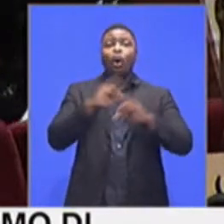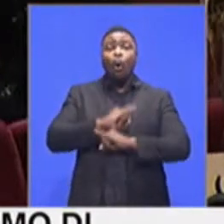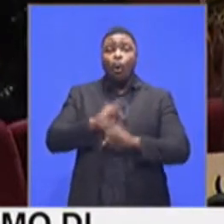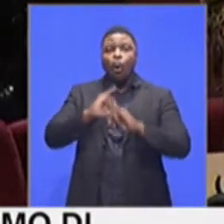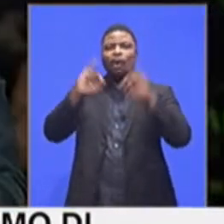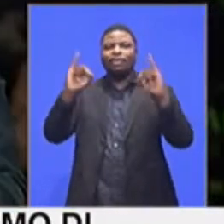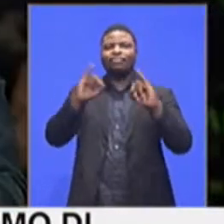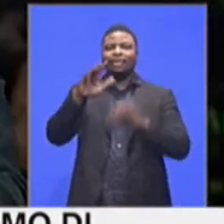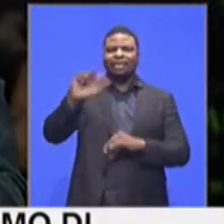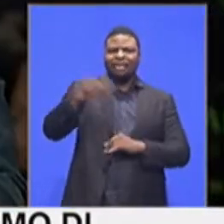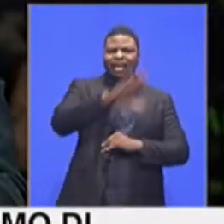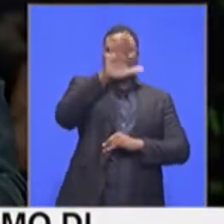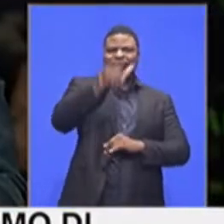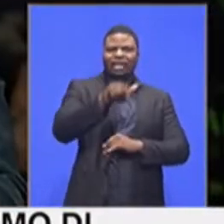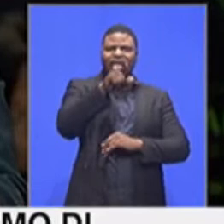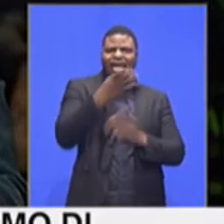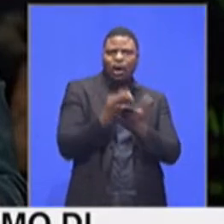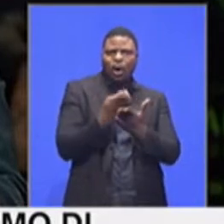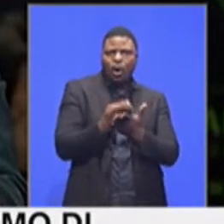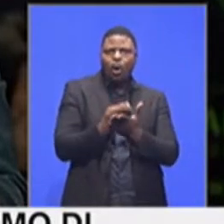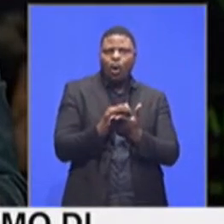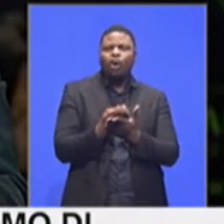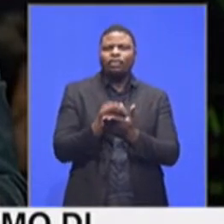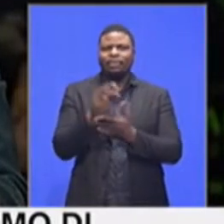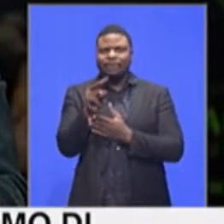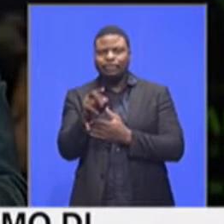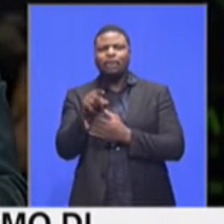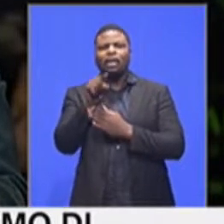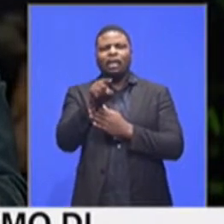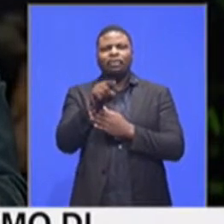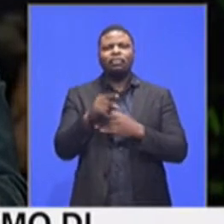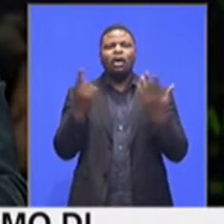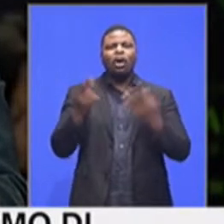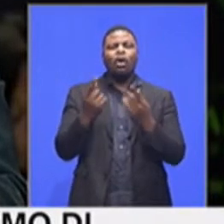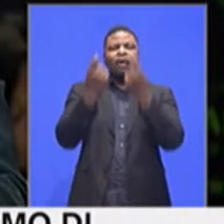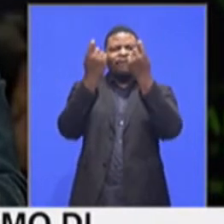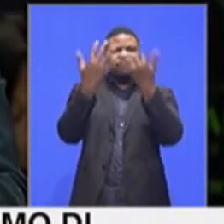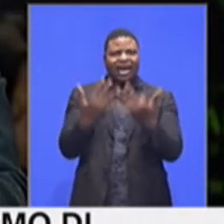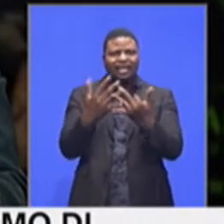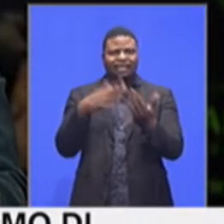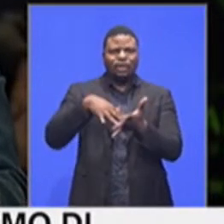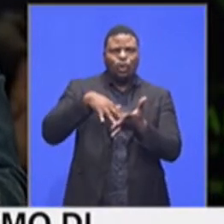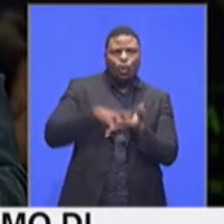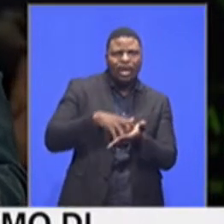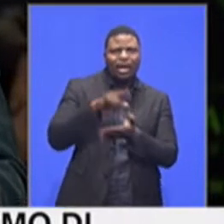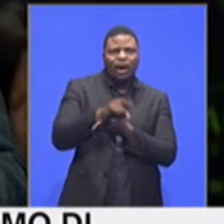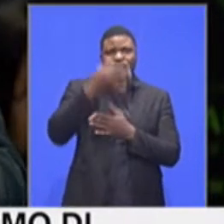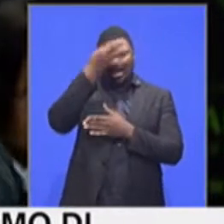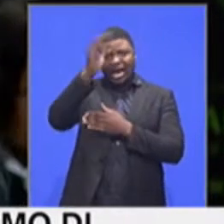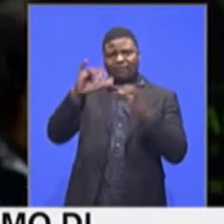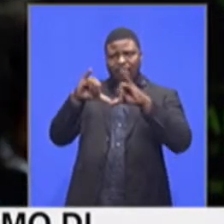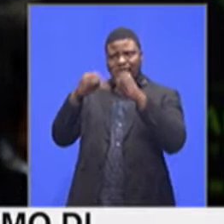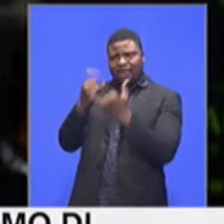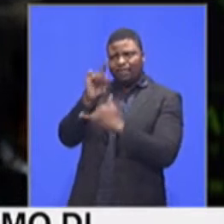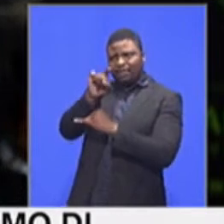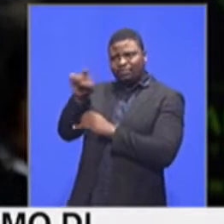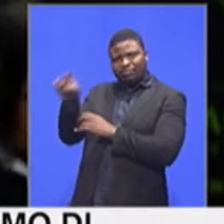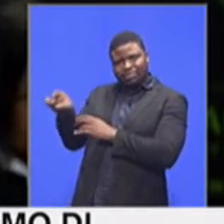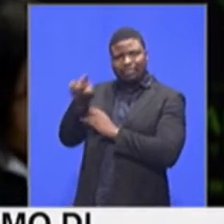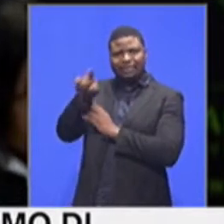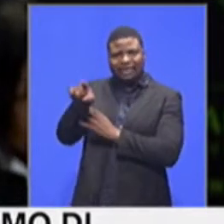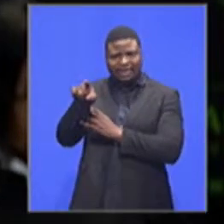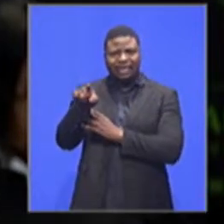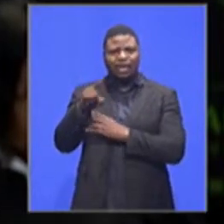outlook, a further weakening of the finances of state-owned companies, and a possible unaffordable